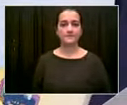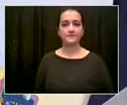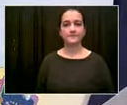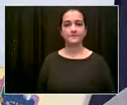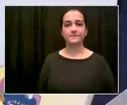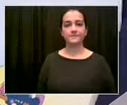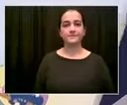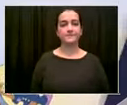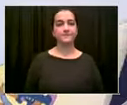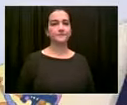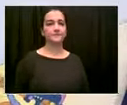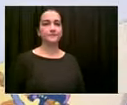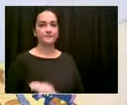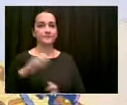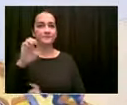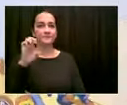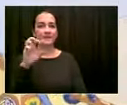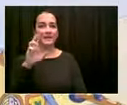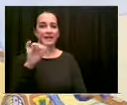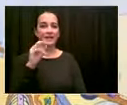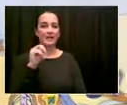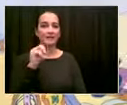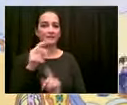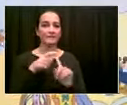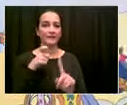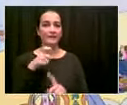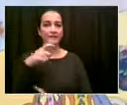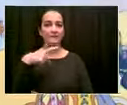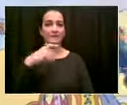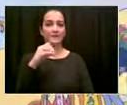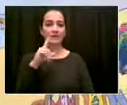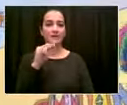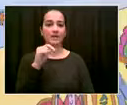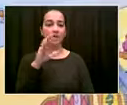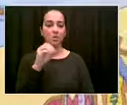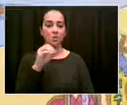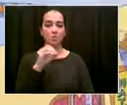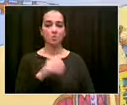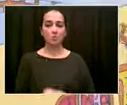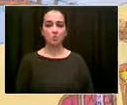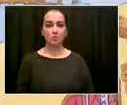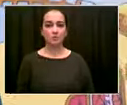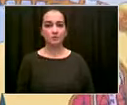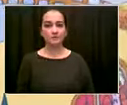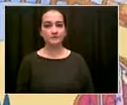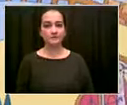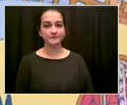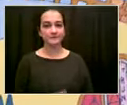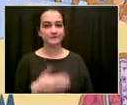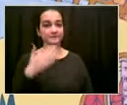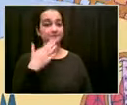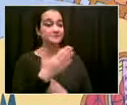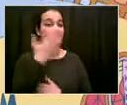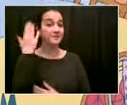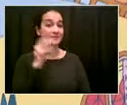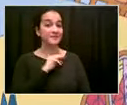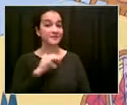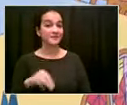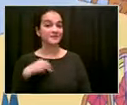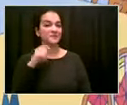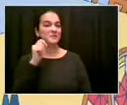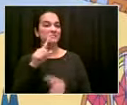Mr. Mayor, so with regards to your education announcement this morning, do you intend, I know the city already has, you know,